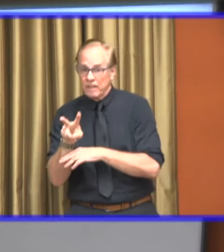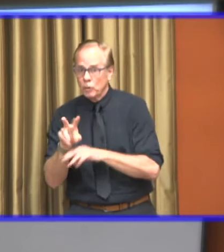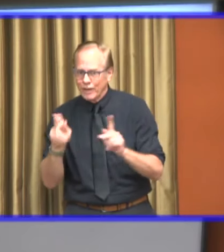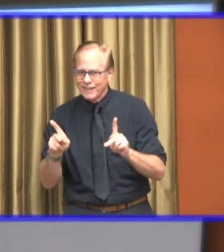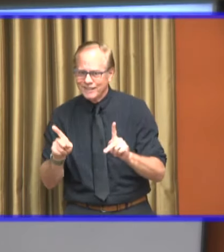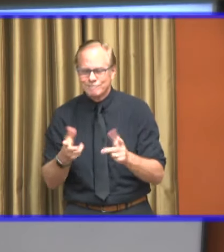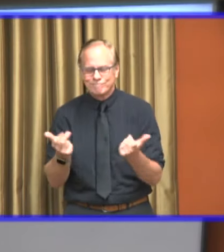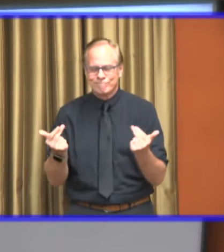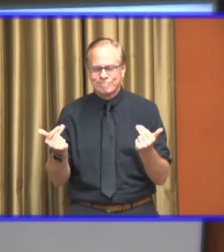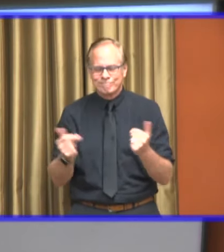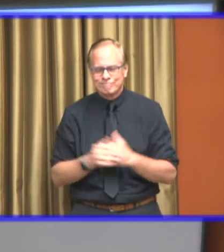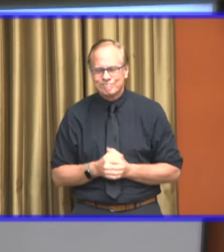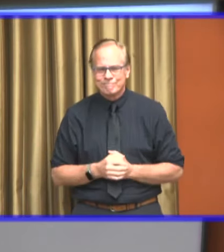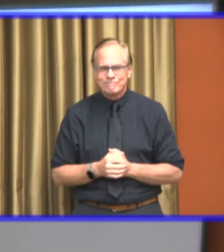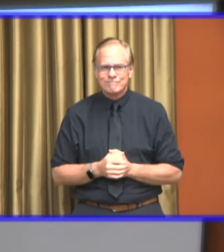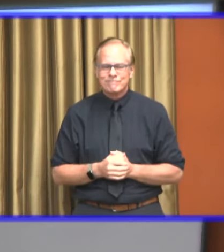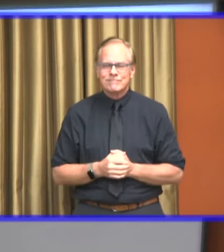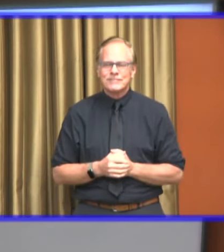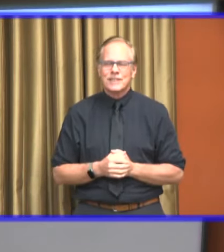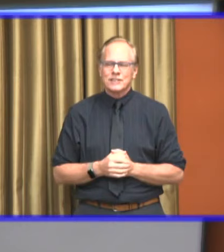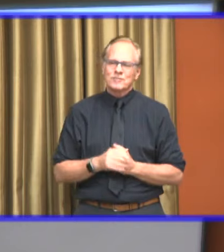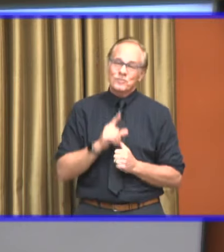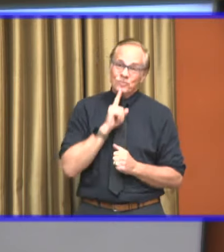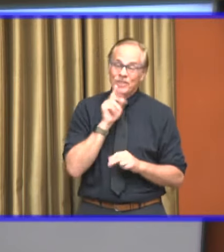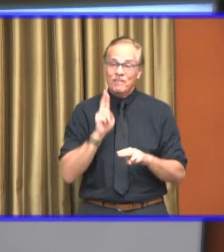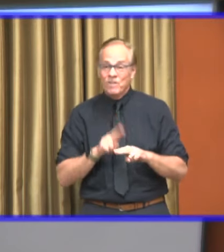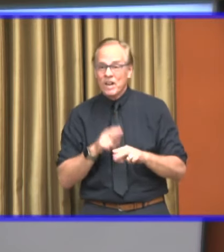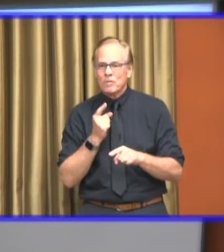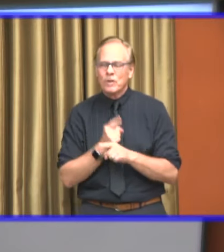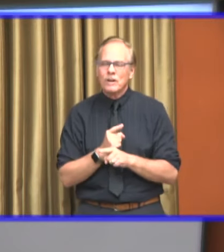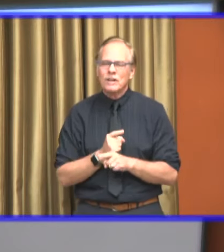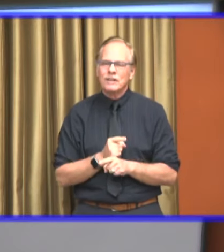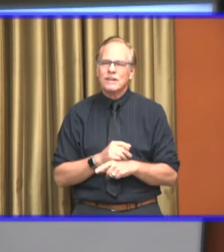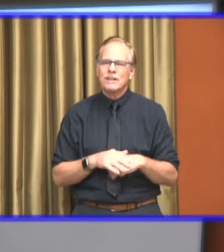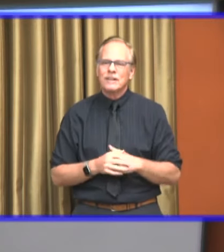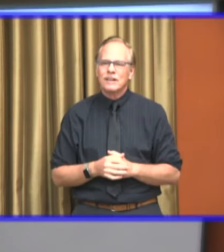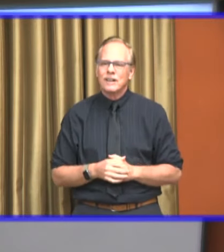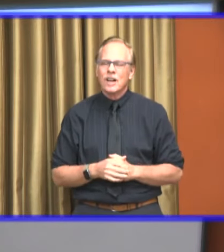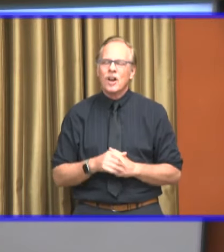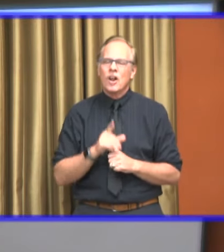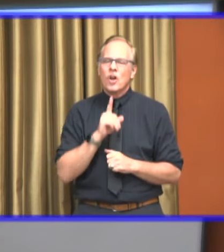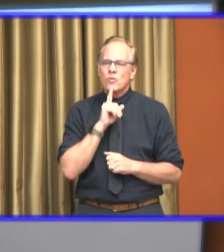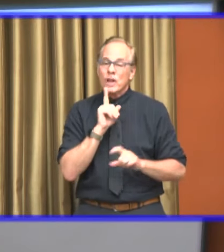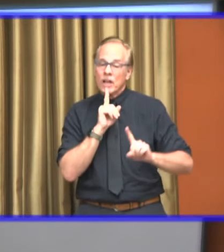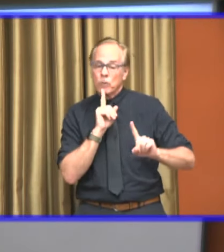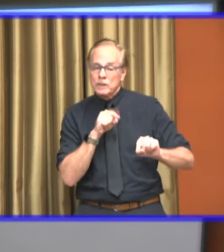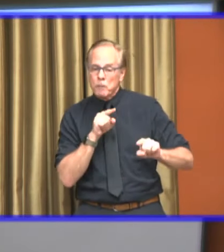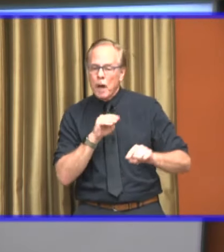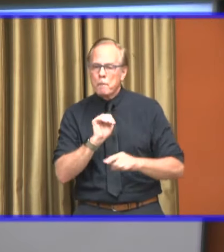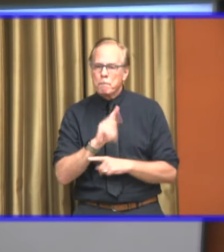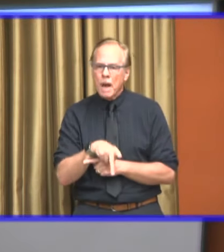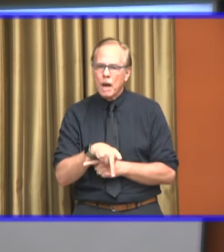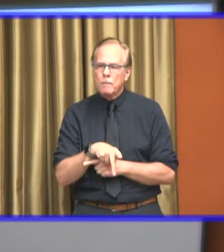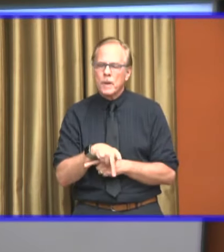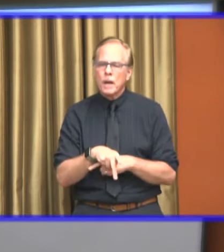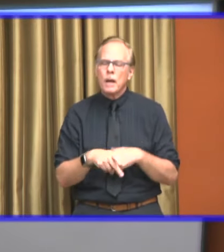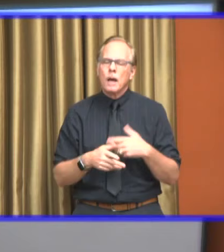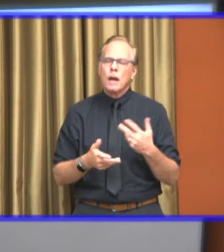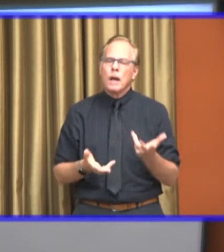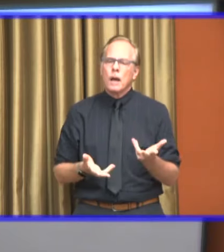So it is kind of fun. It's fun there's a response map, a self-response,